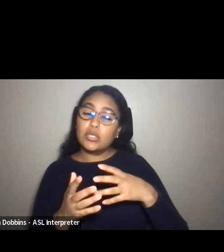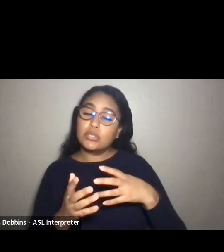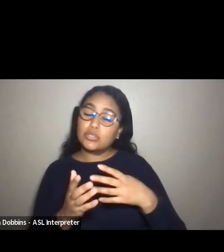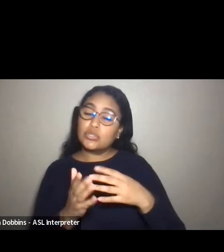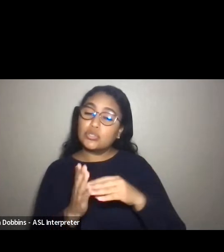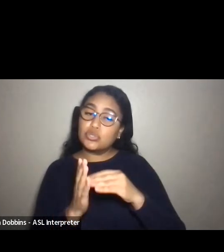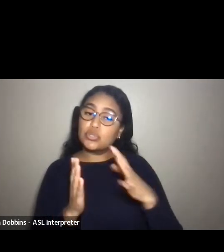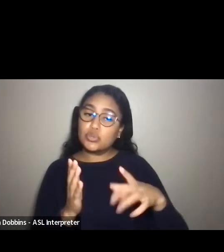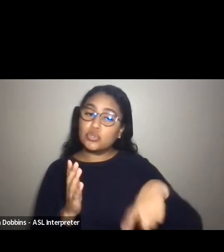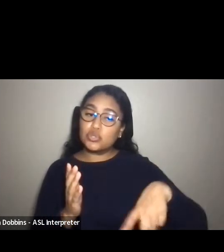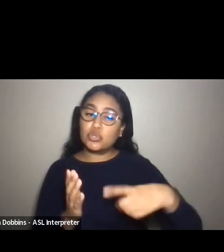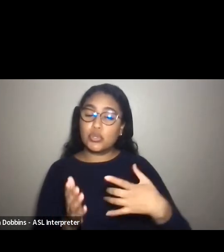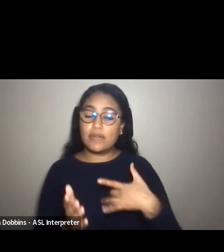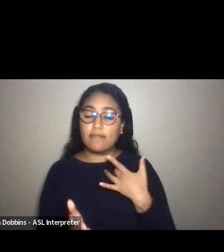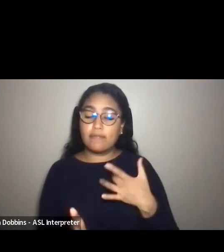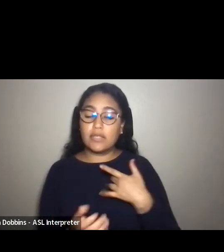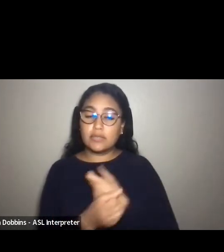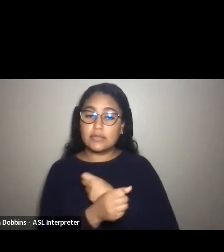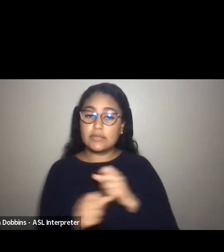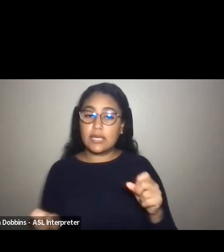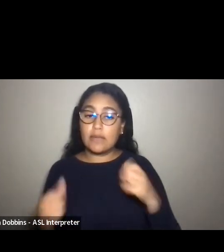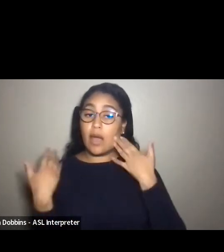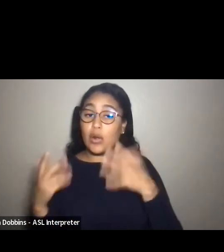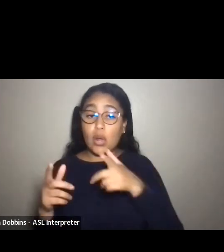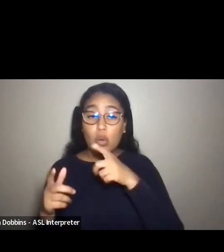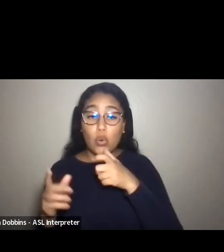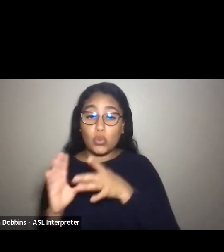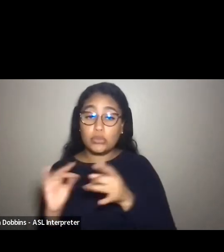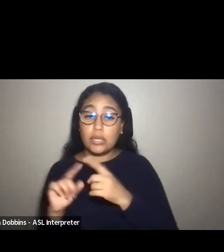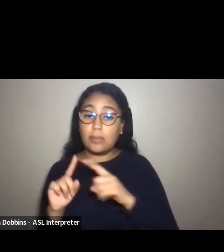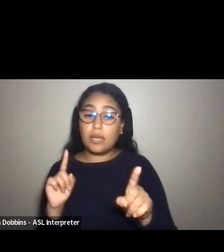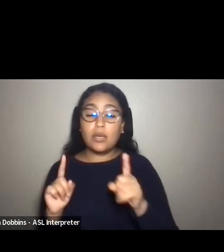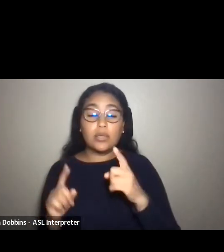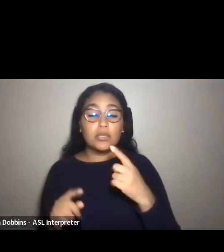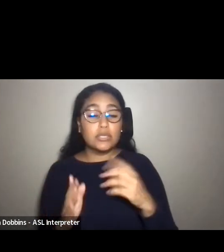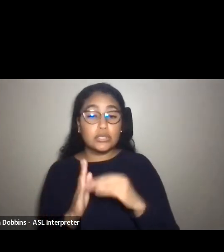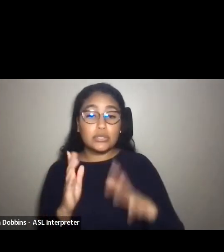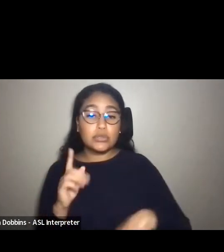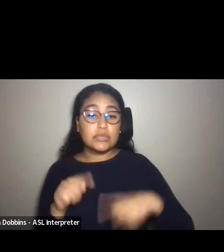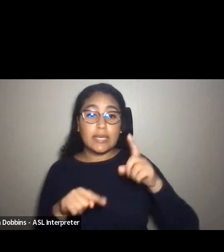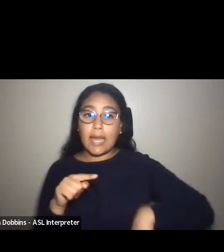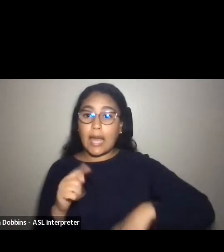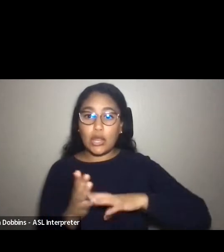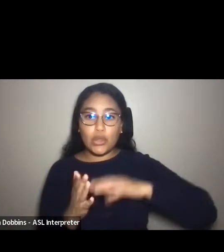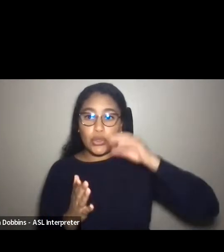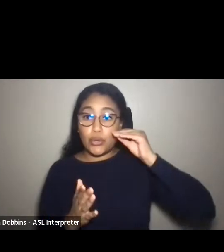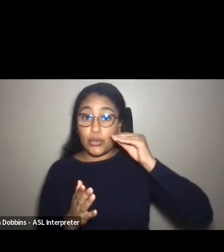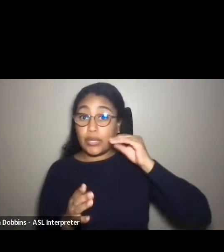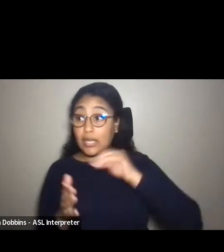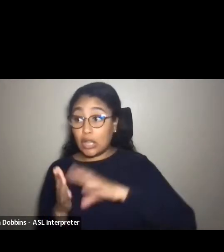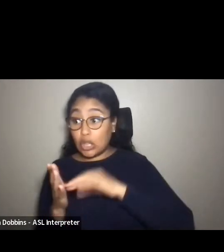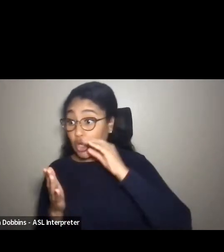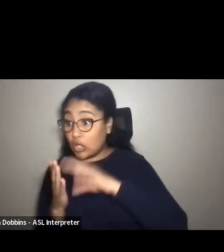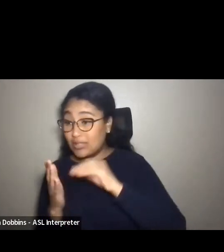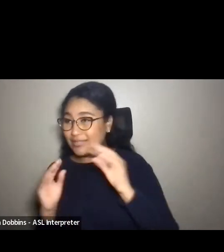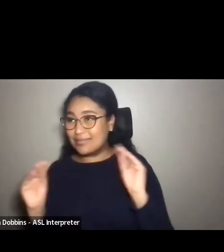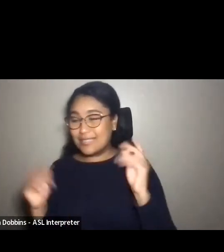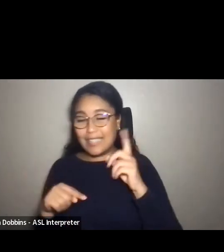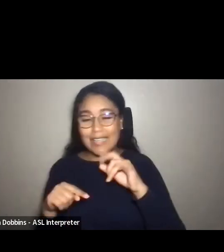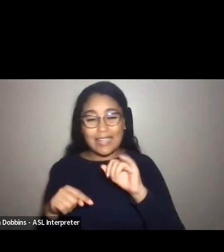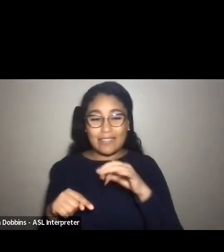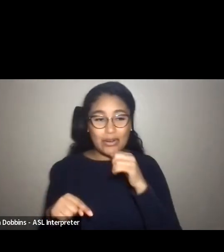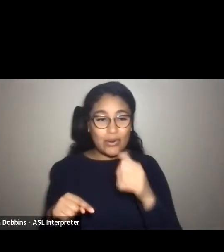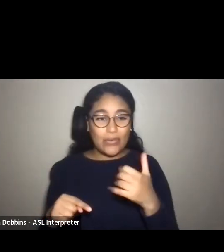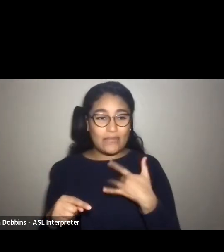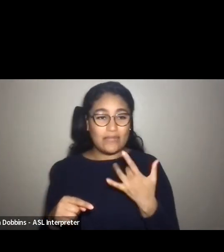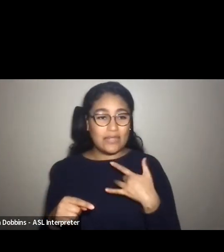at school. I don't remember who said it, but it's true. Like students cannot learn if they don't feel safe. It affects